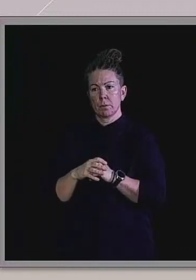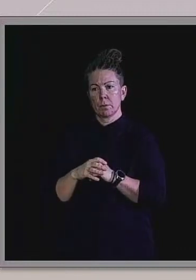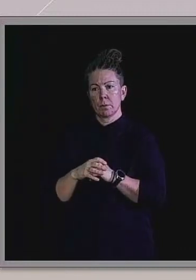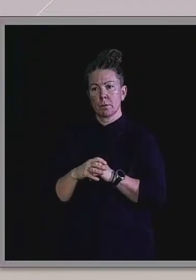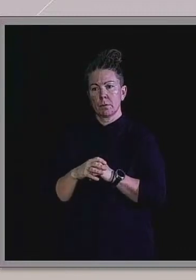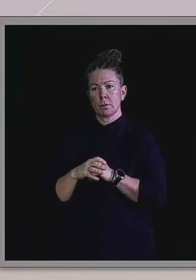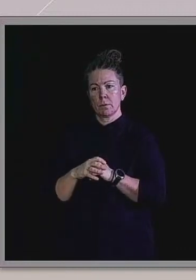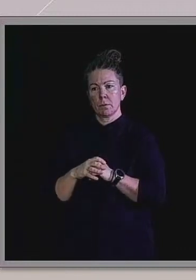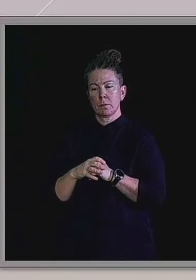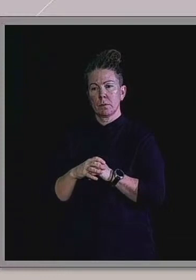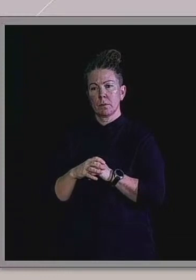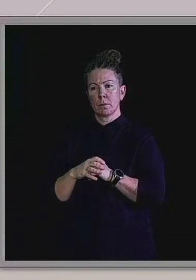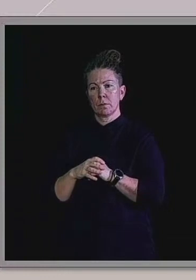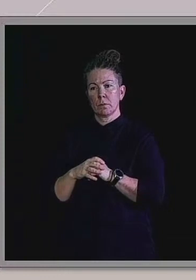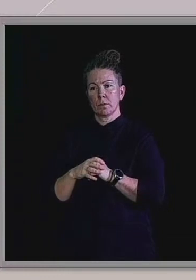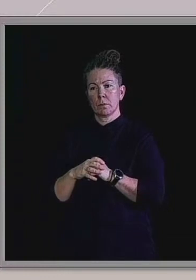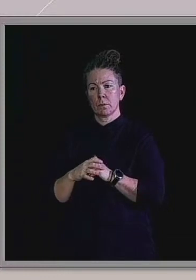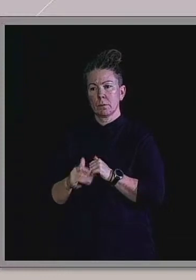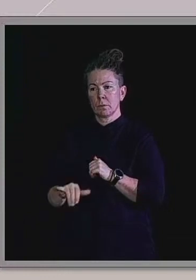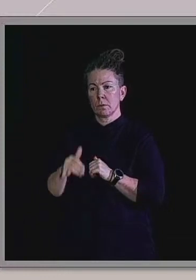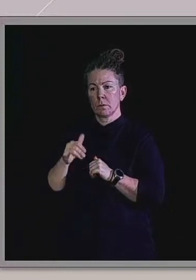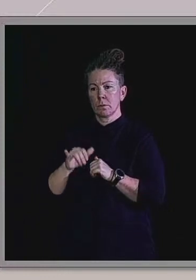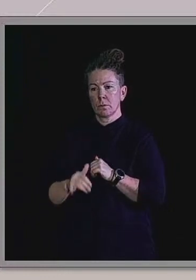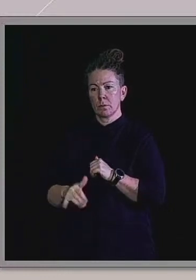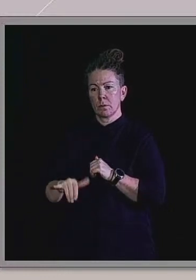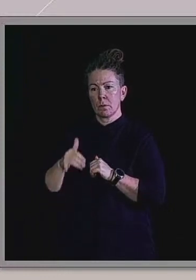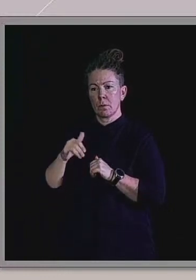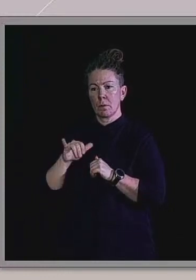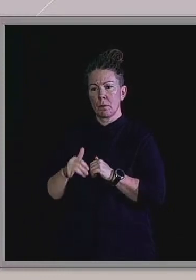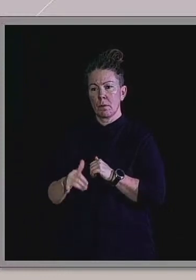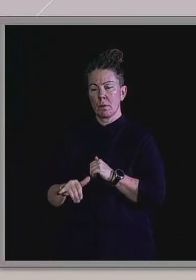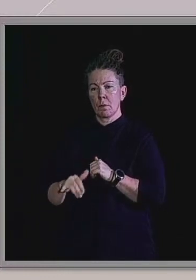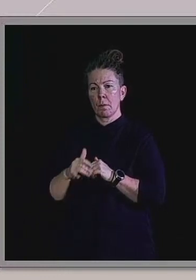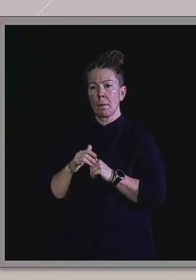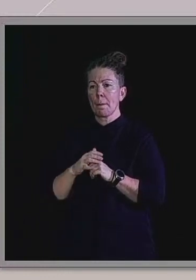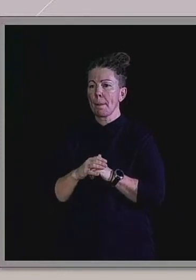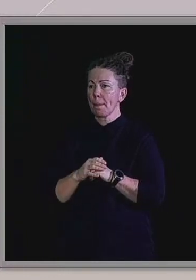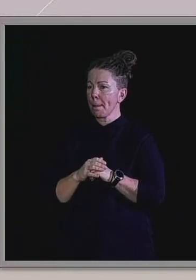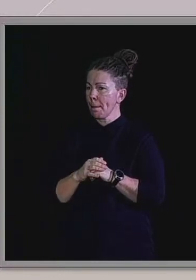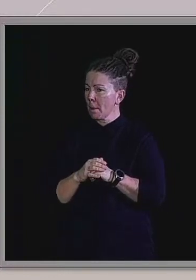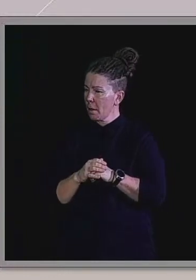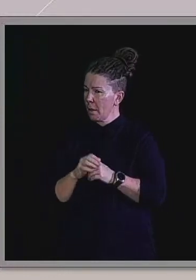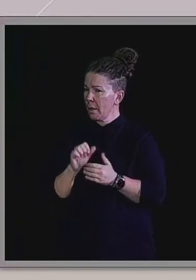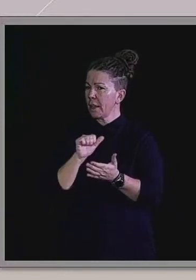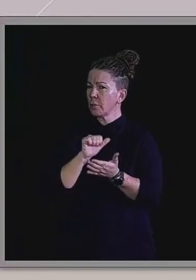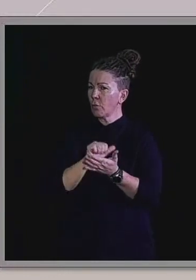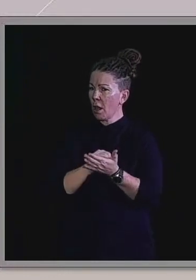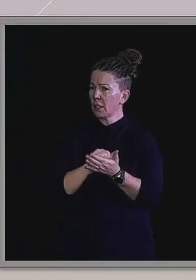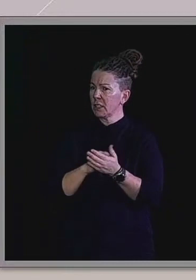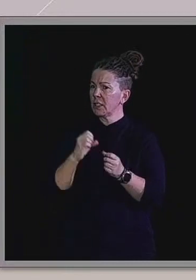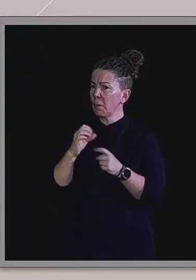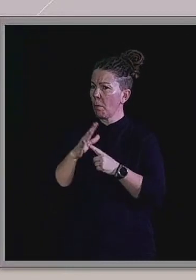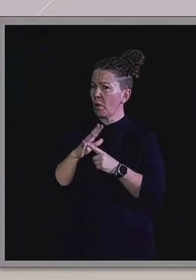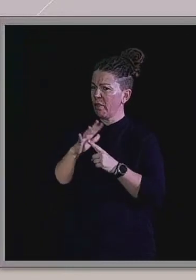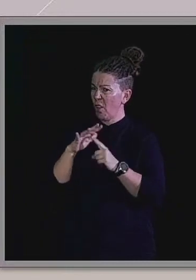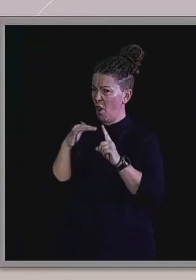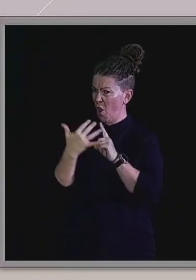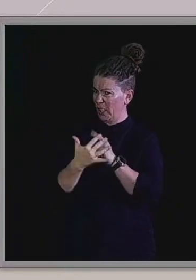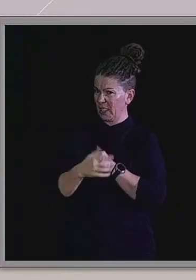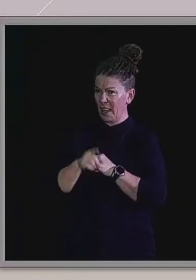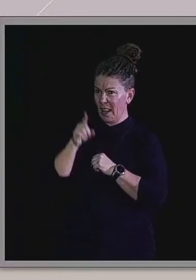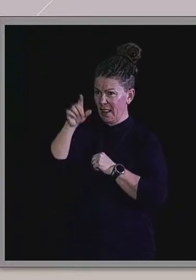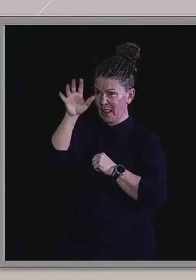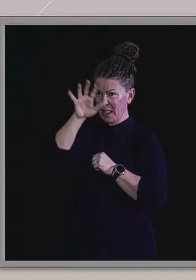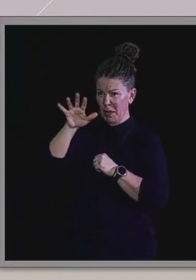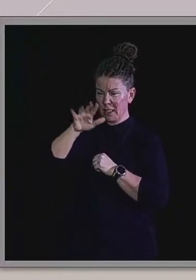real heroes. That's right. And in that way, in that kind of, to put it into the context of where we're speaking about, this is also the place where there's a lot of